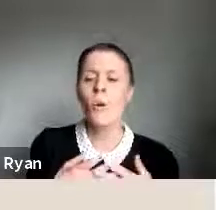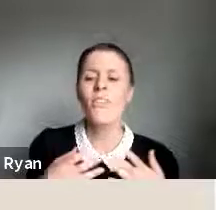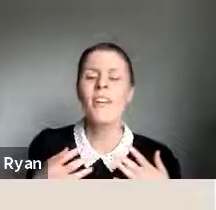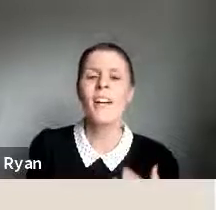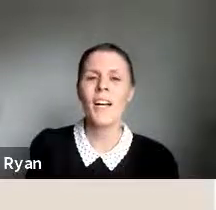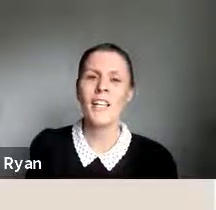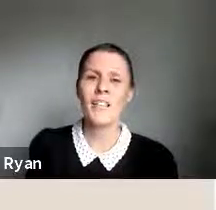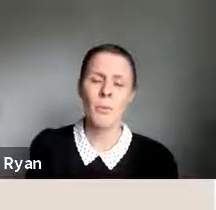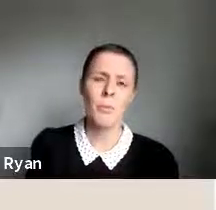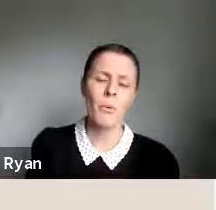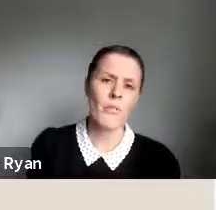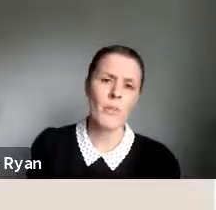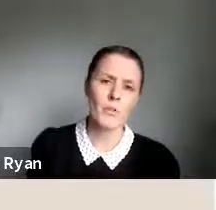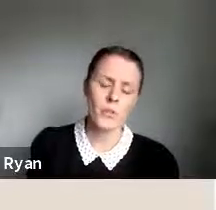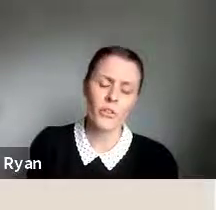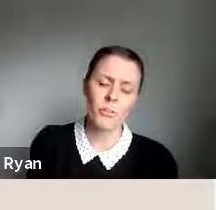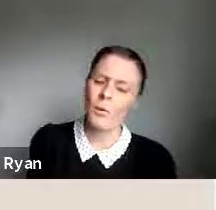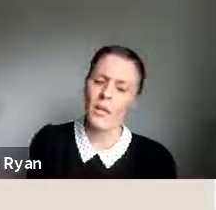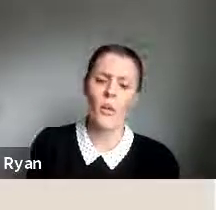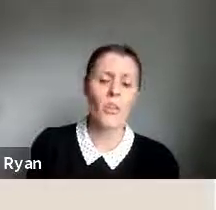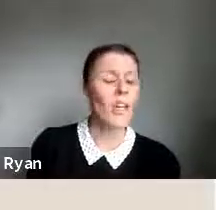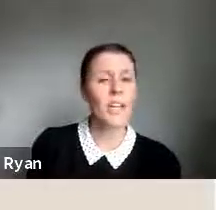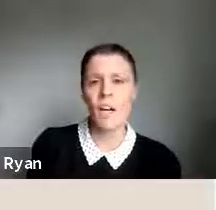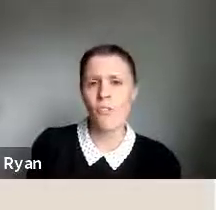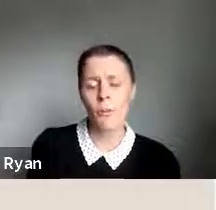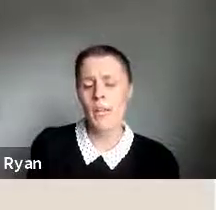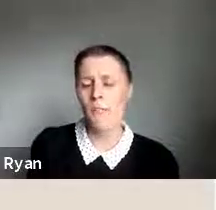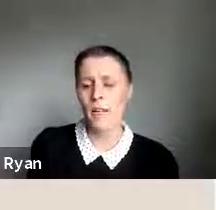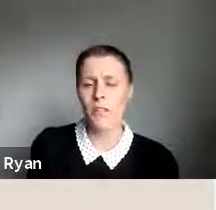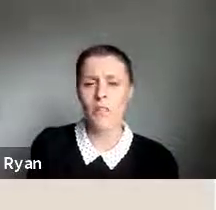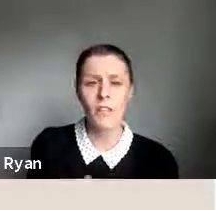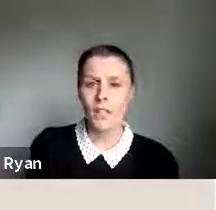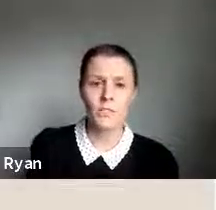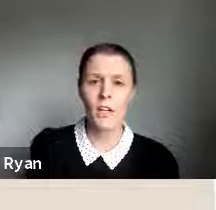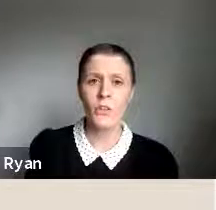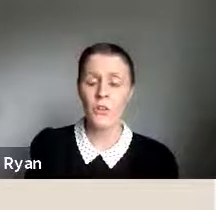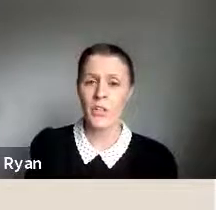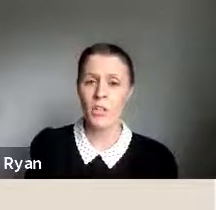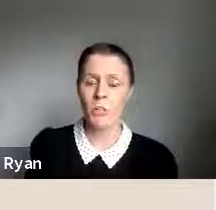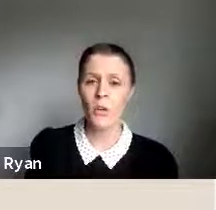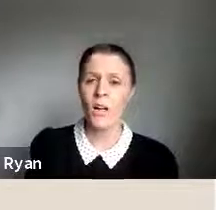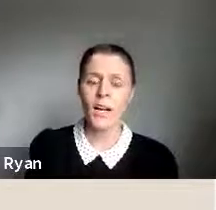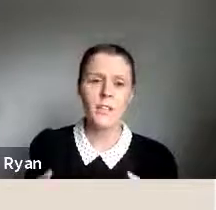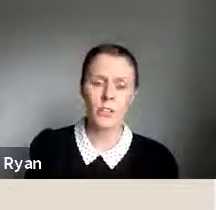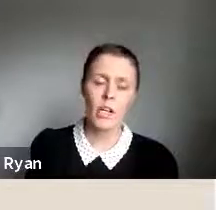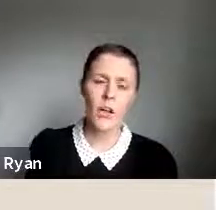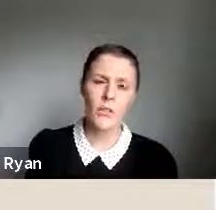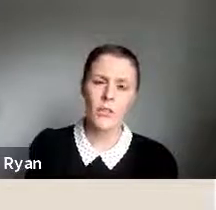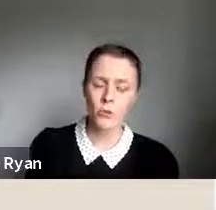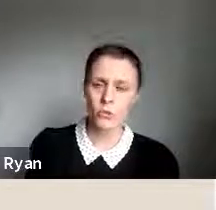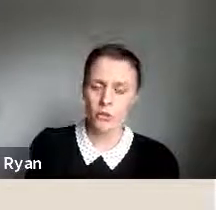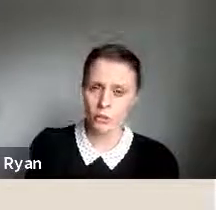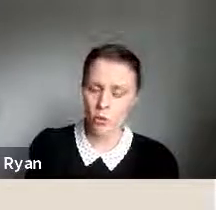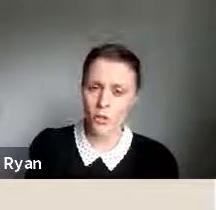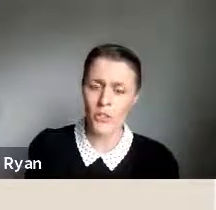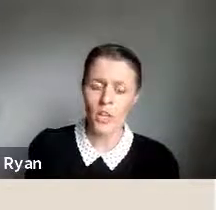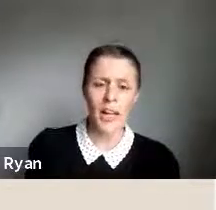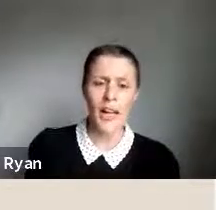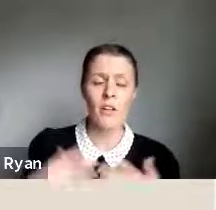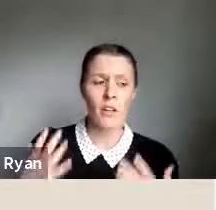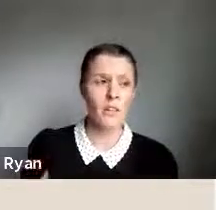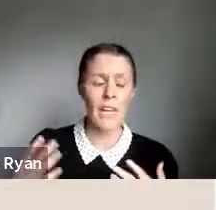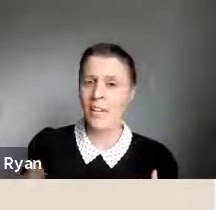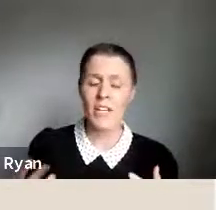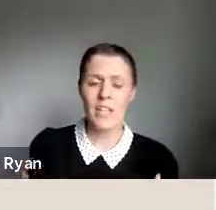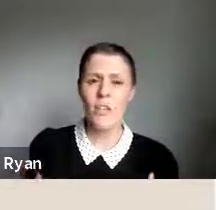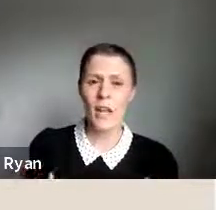There's no denying that people have a mistrust in public health, in government, and medicine. It's understandable. I teach a health and social justice course,